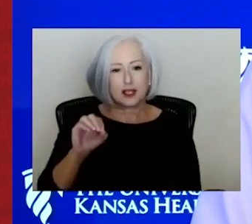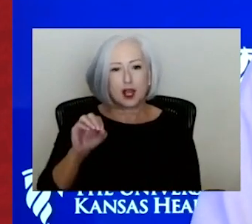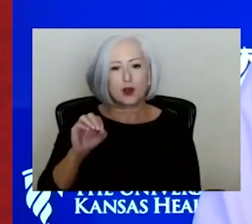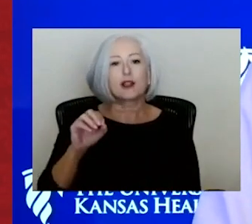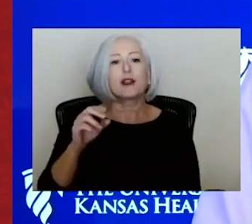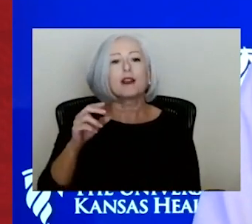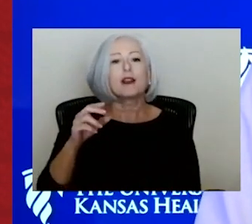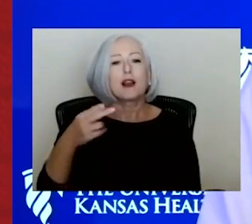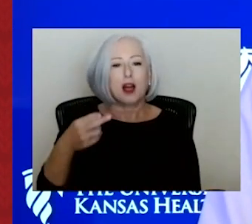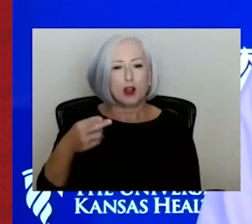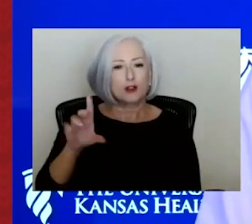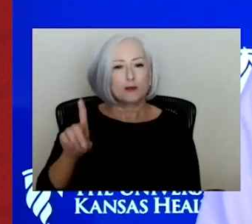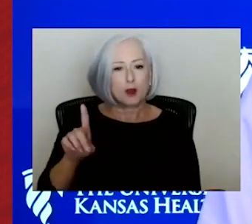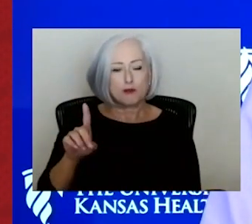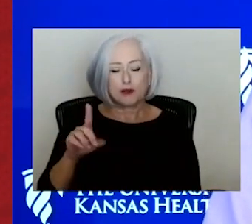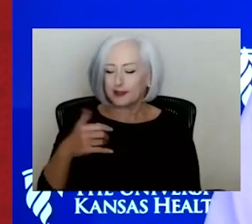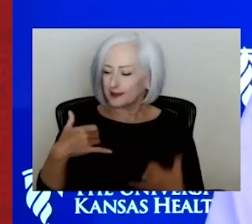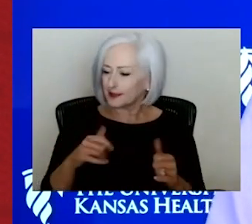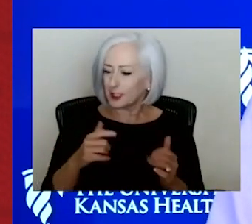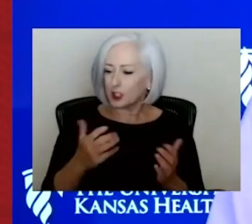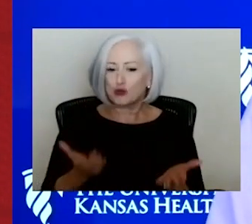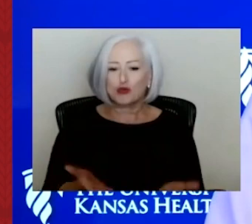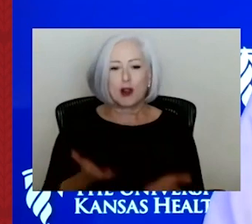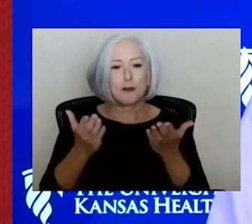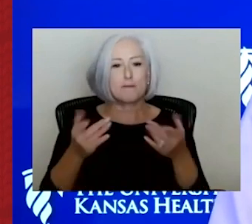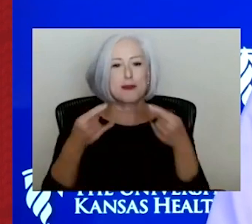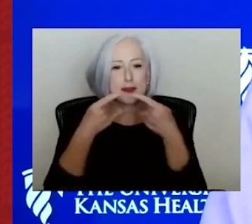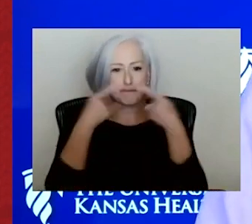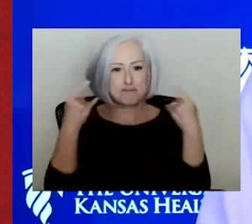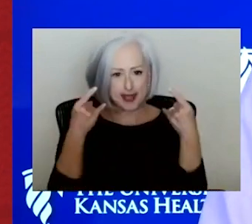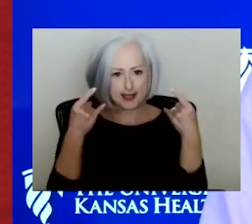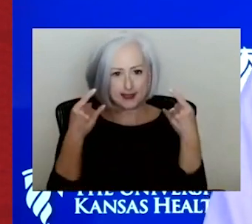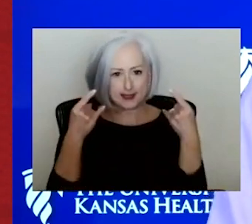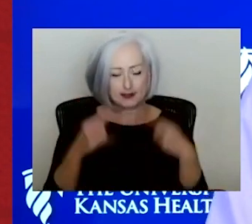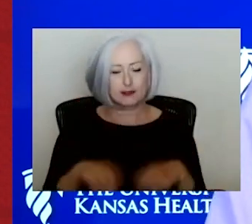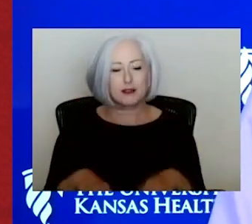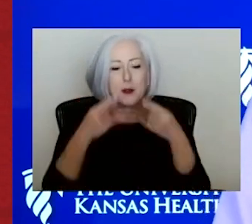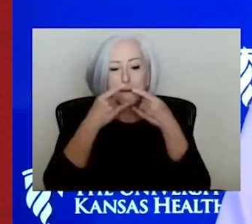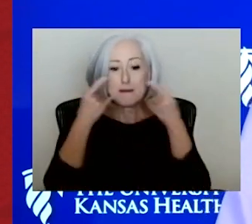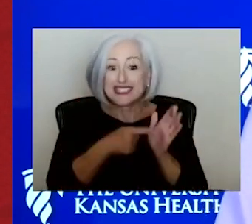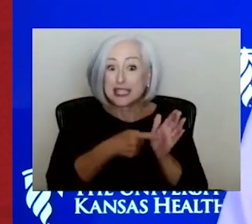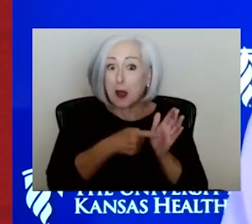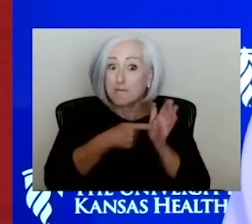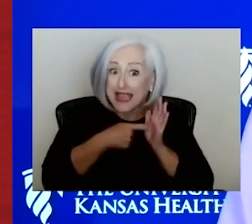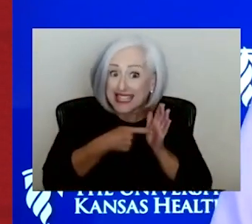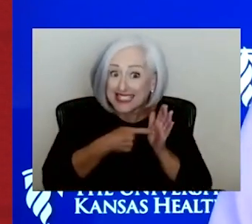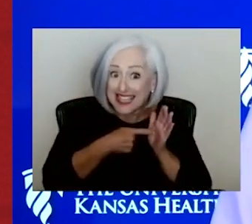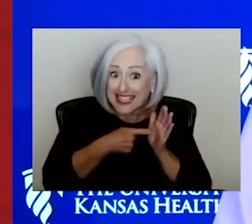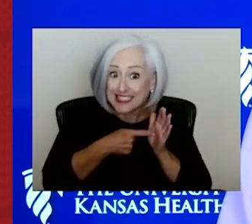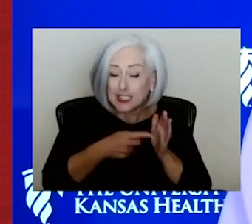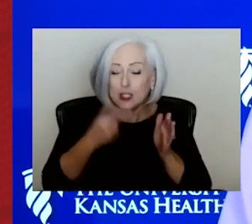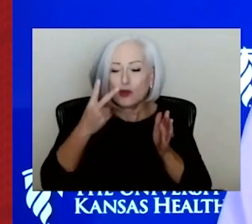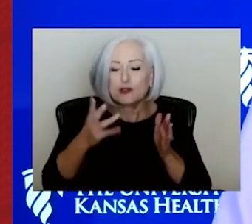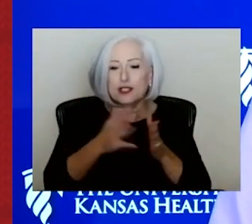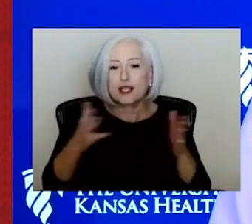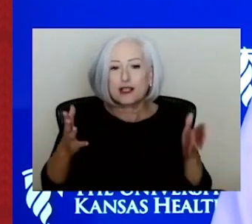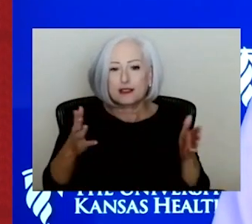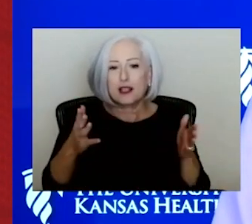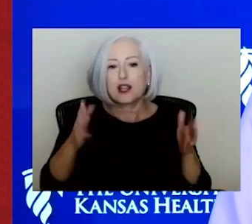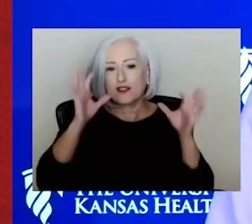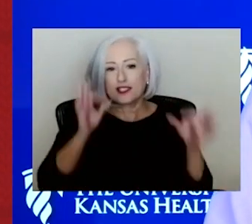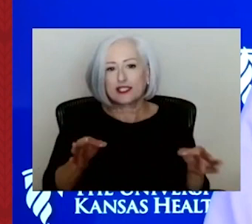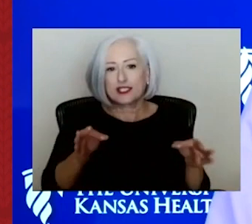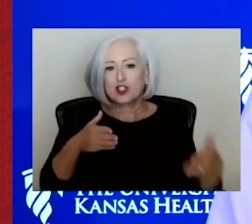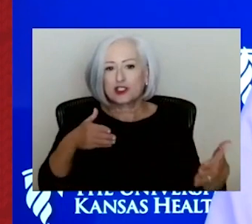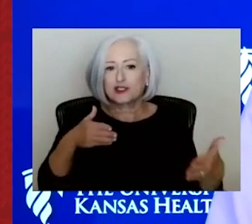think, mask mandates, we've seen a lot of non-medical decisions against mask mandates, public health mandates for